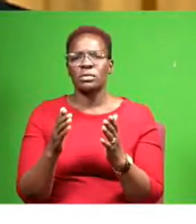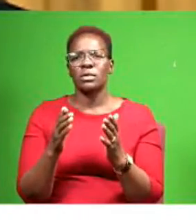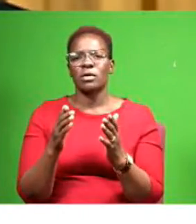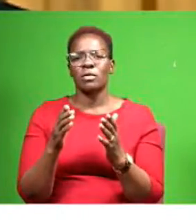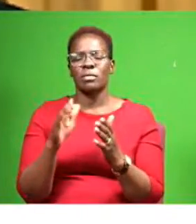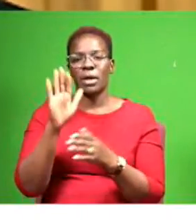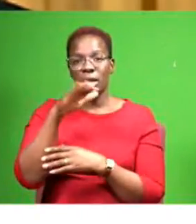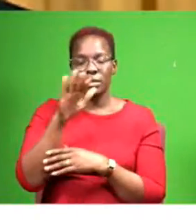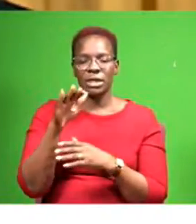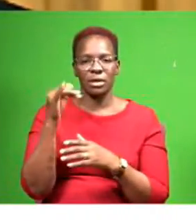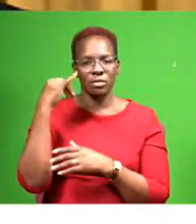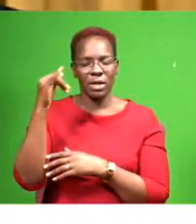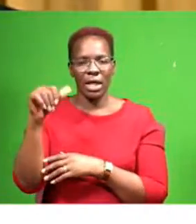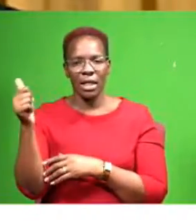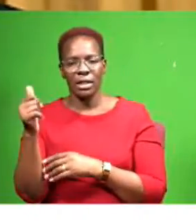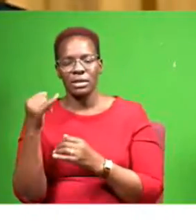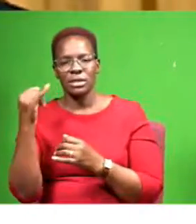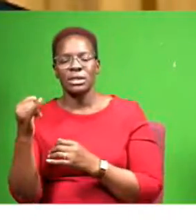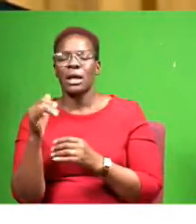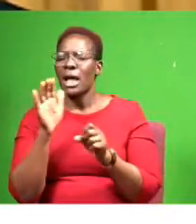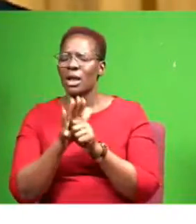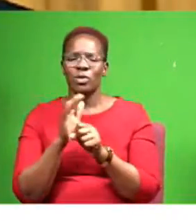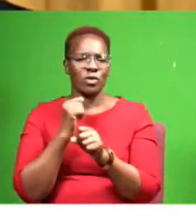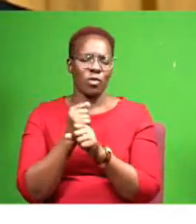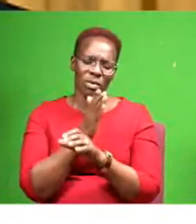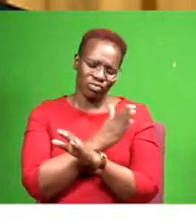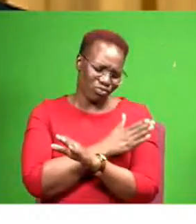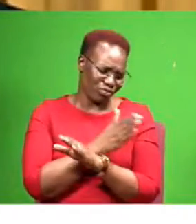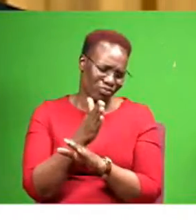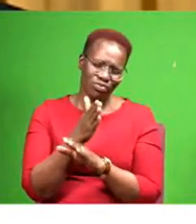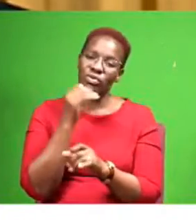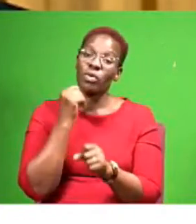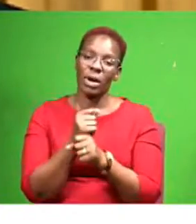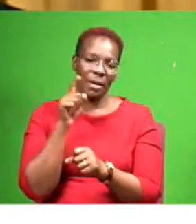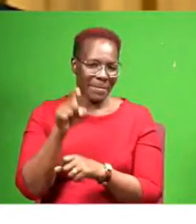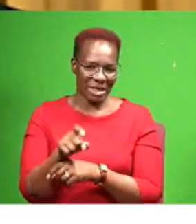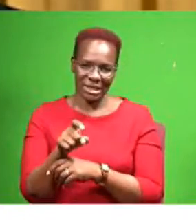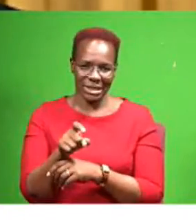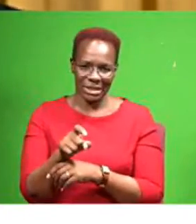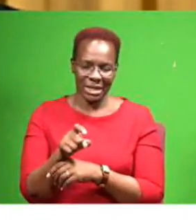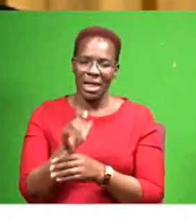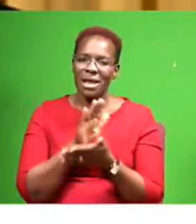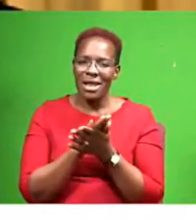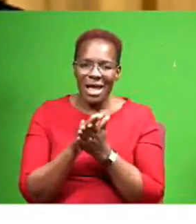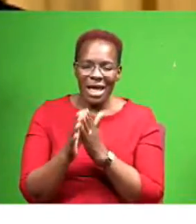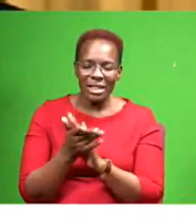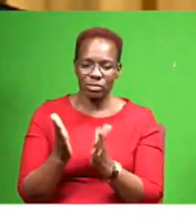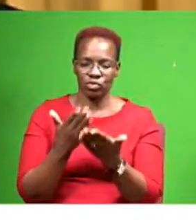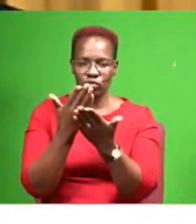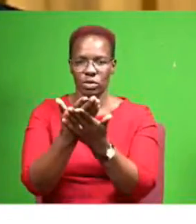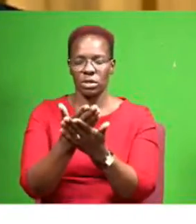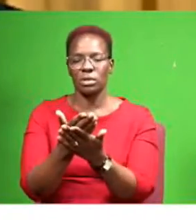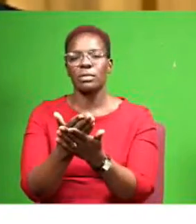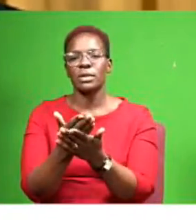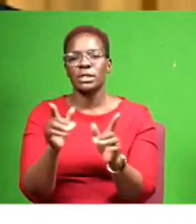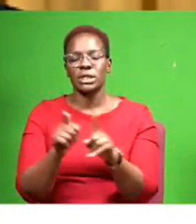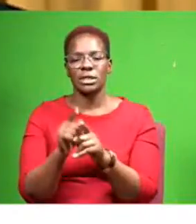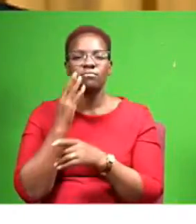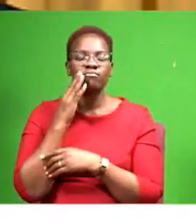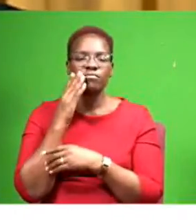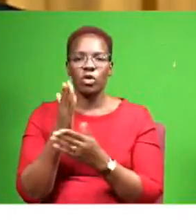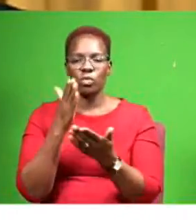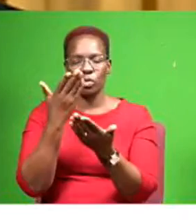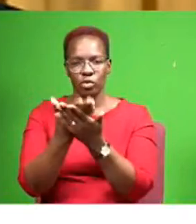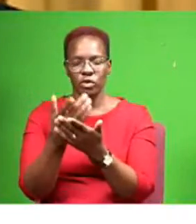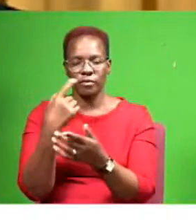lot of preliminary work has to be done. There is nothing that prevents the procurement and consideration of proposals